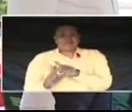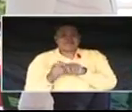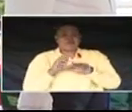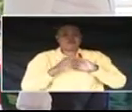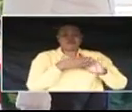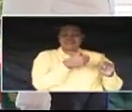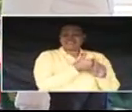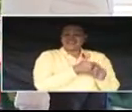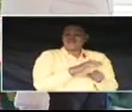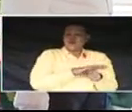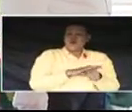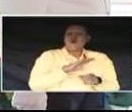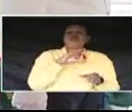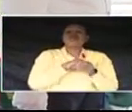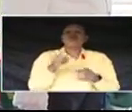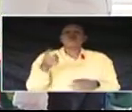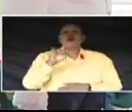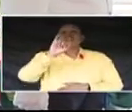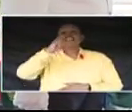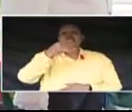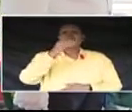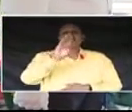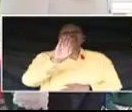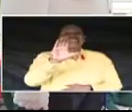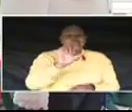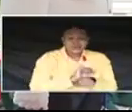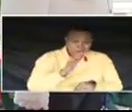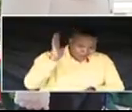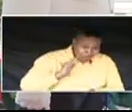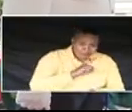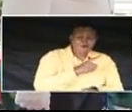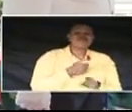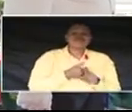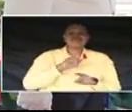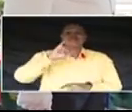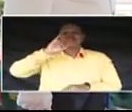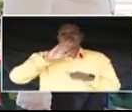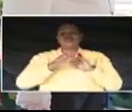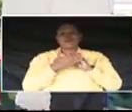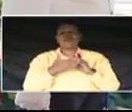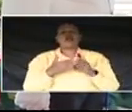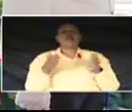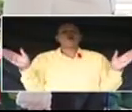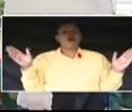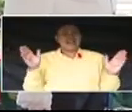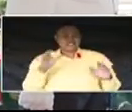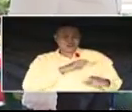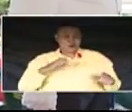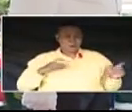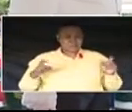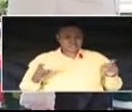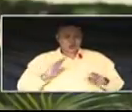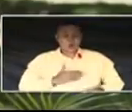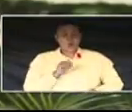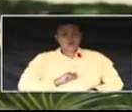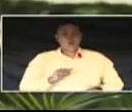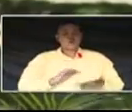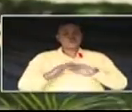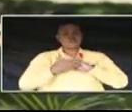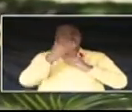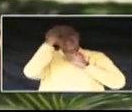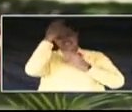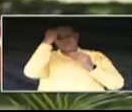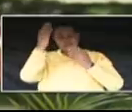he's worked for include the JBC, that's the Jamaica Broadcasting Corporation, and our very own Jamaica